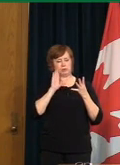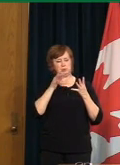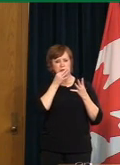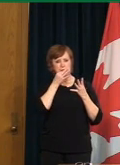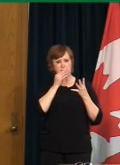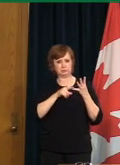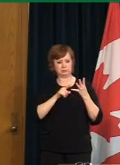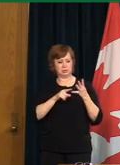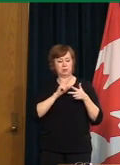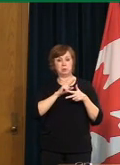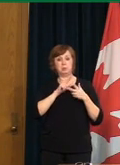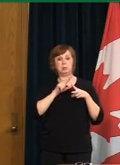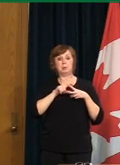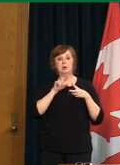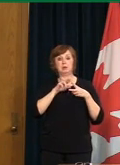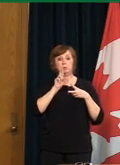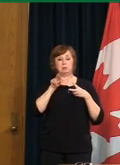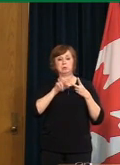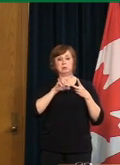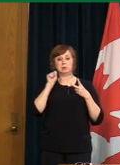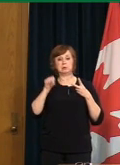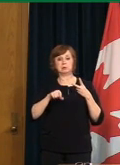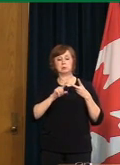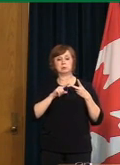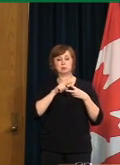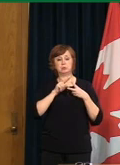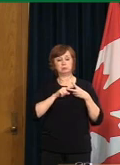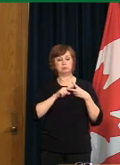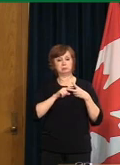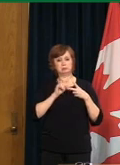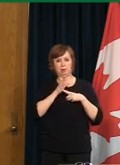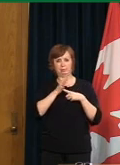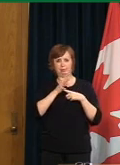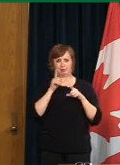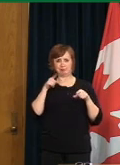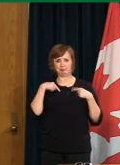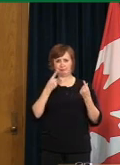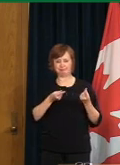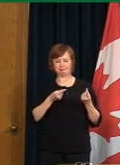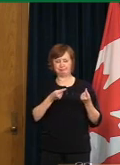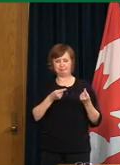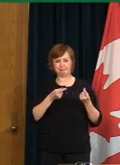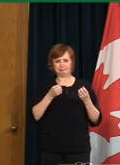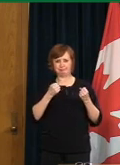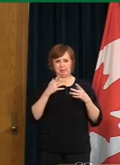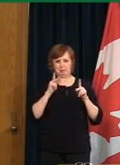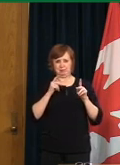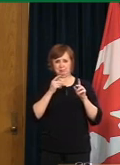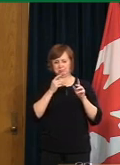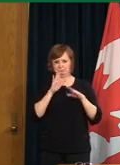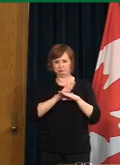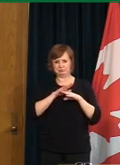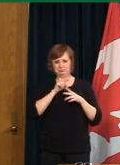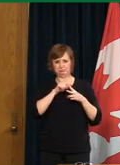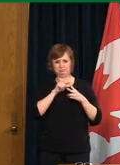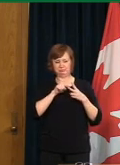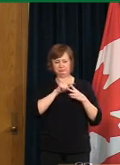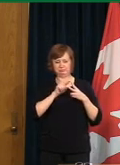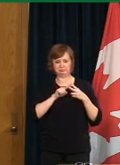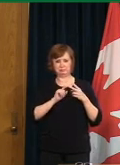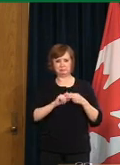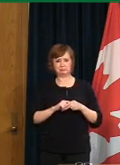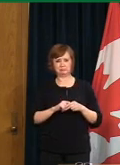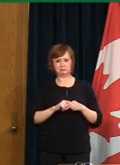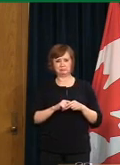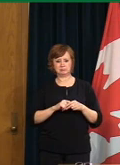Regina drive-thrus, they have been very popular since the inception. Bringing them on, we're aware of